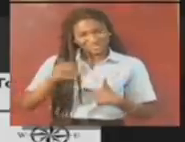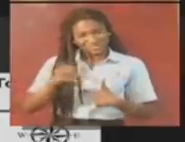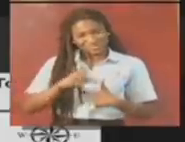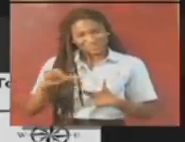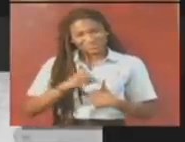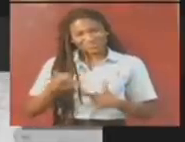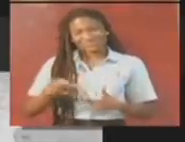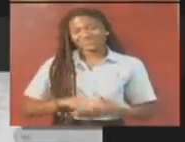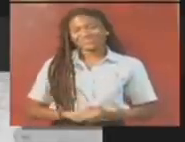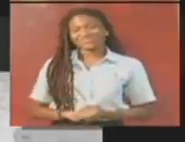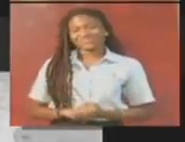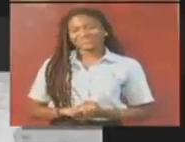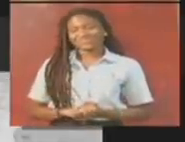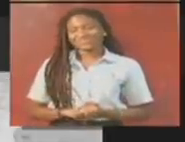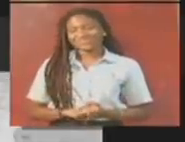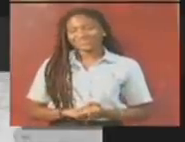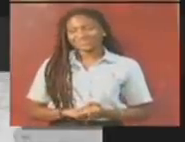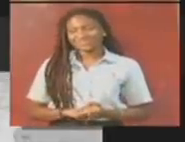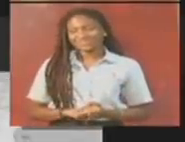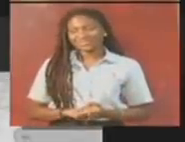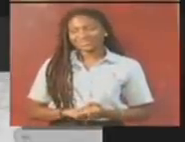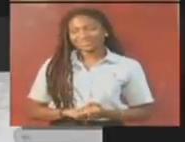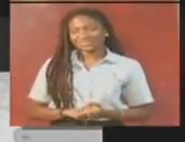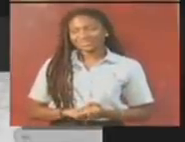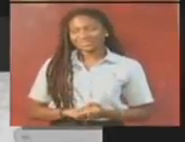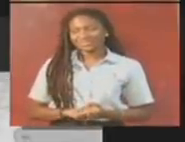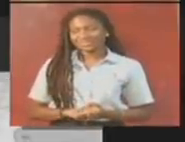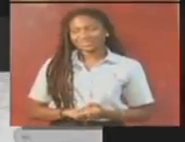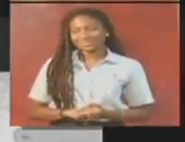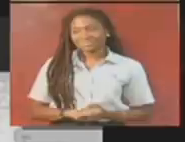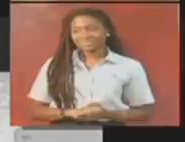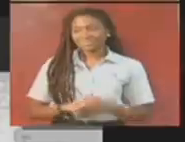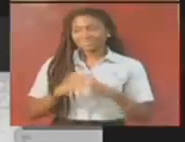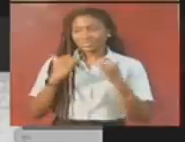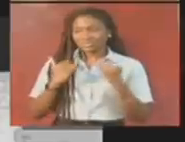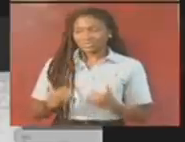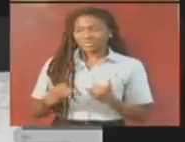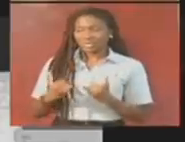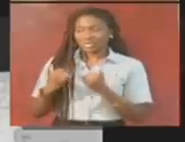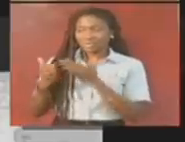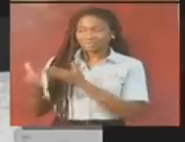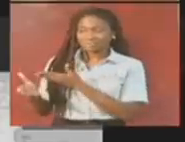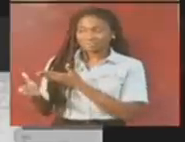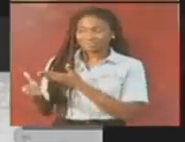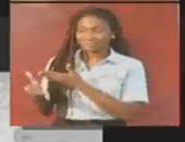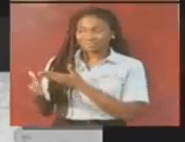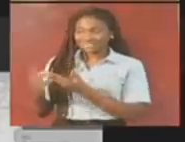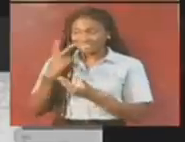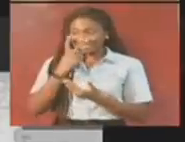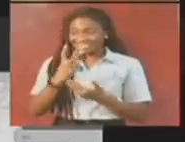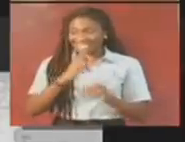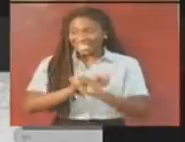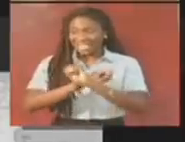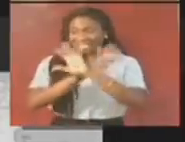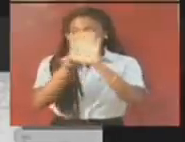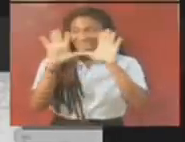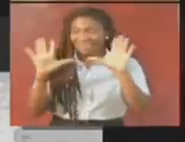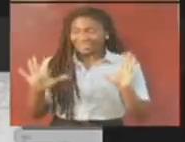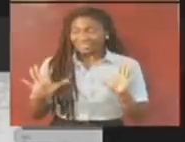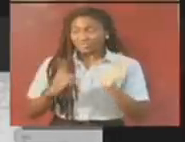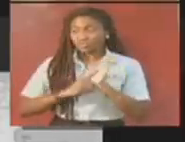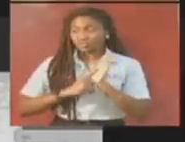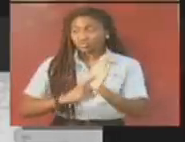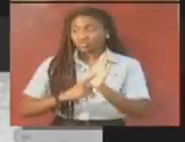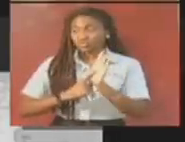Using the same data, we look at our heat map, our density map, which shows quite clearly that the